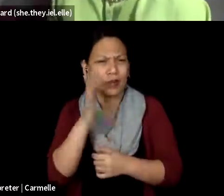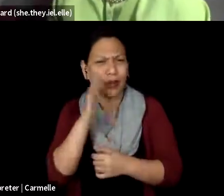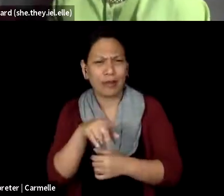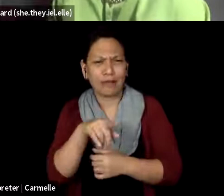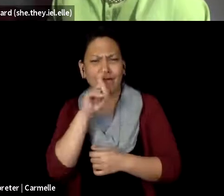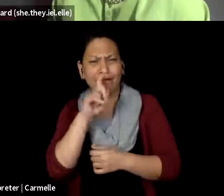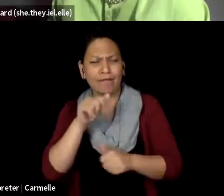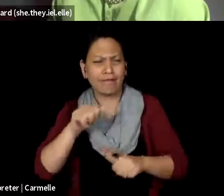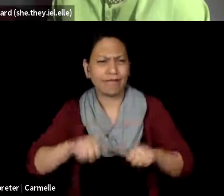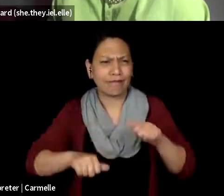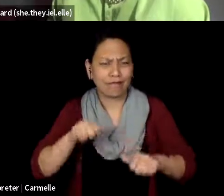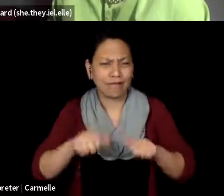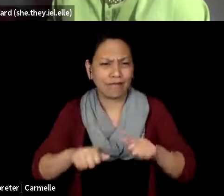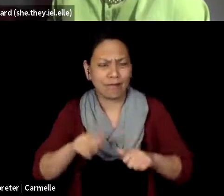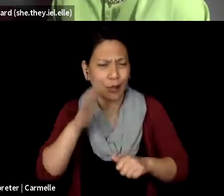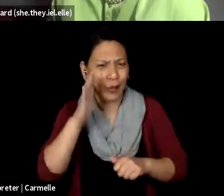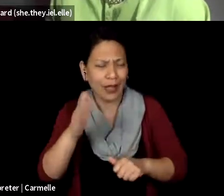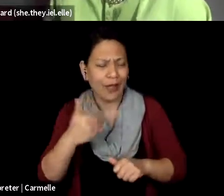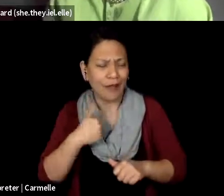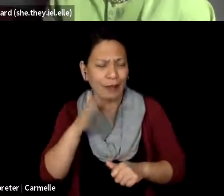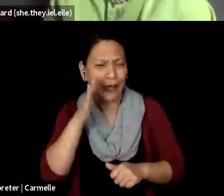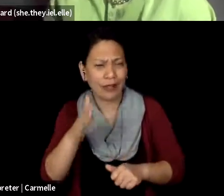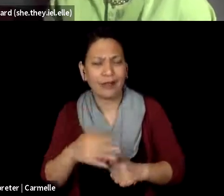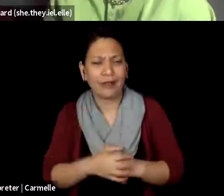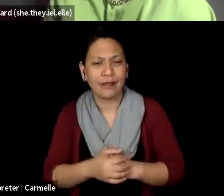uncertainty. End of thought.